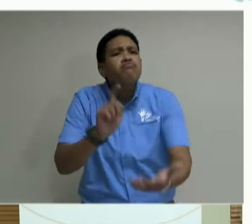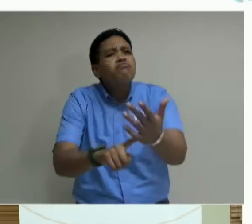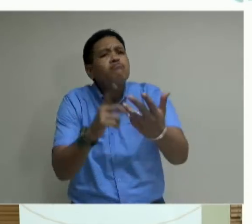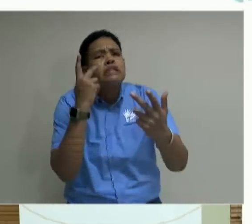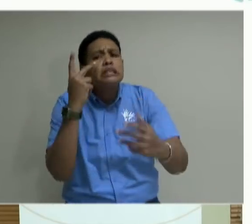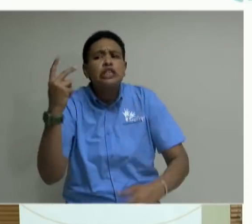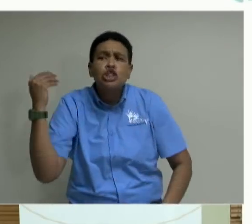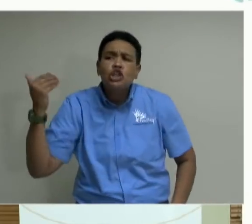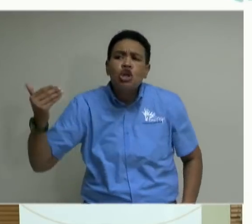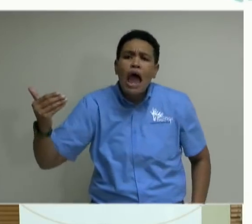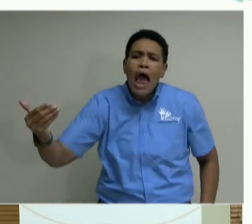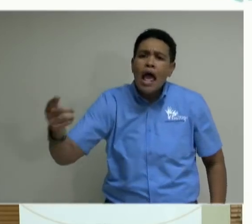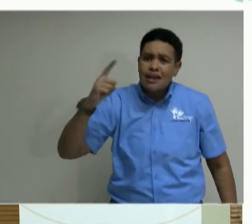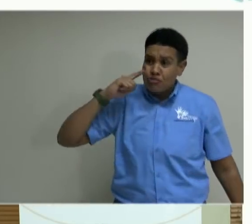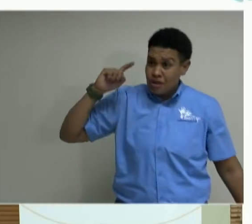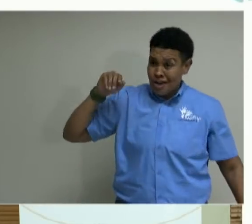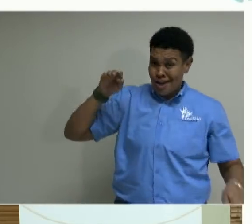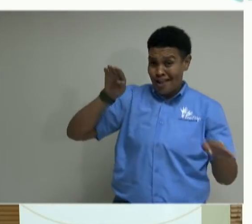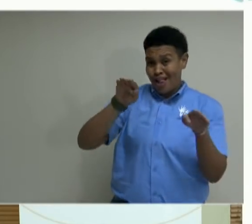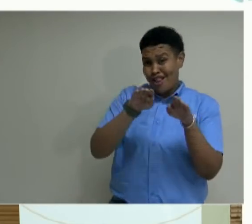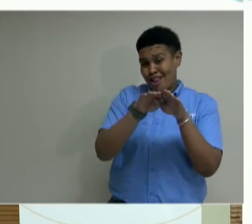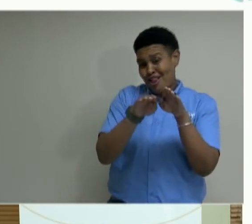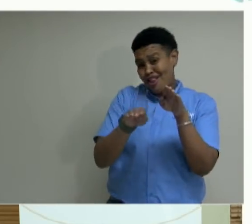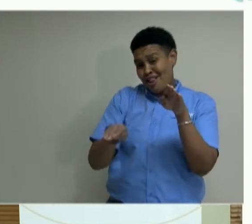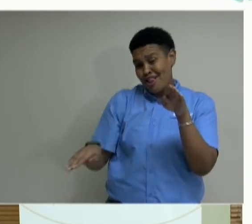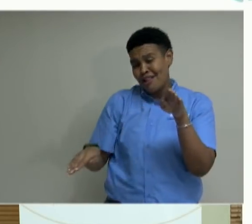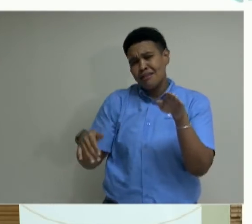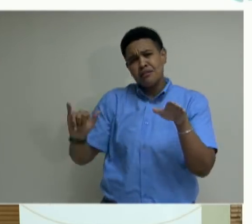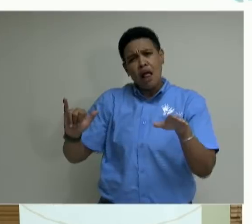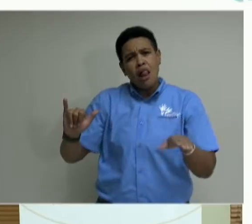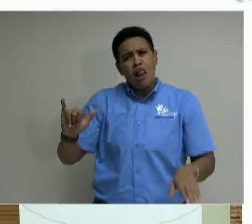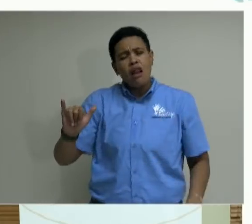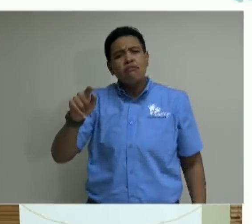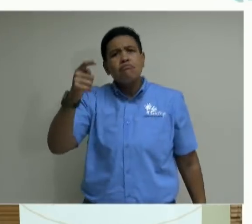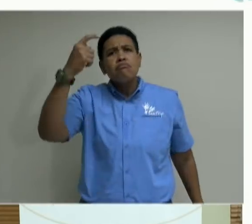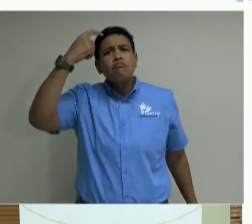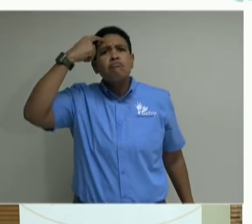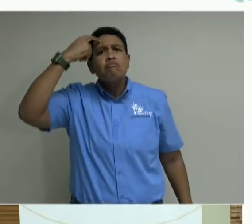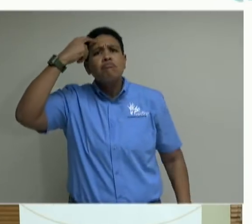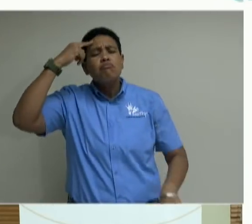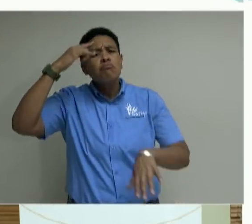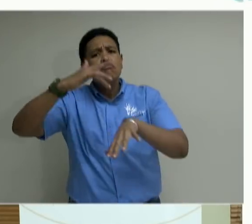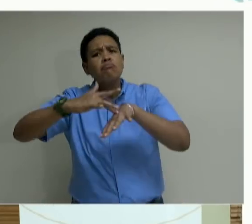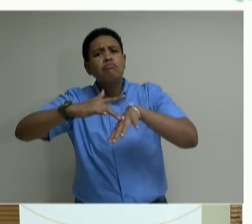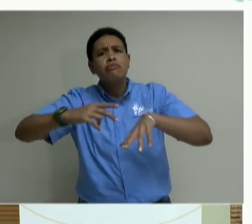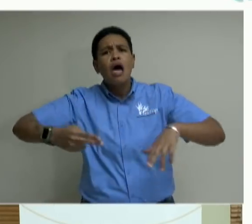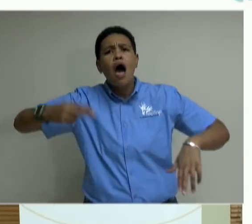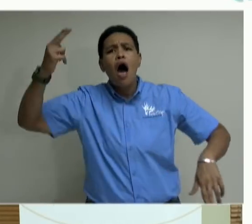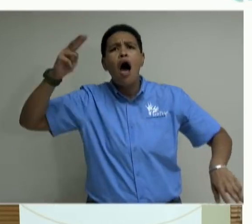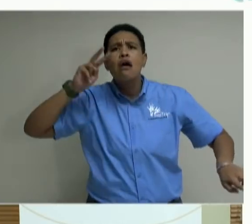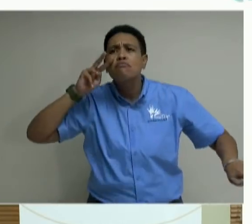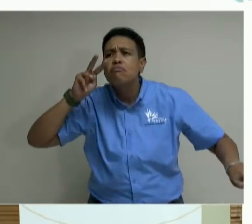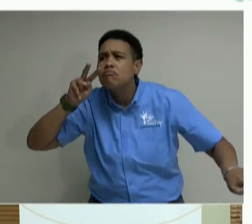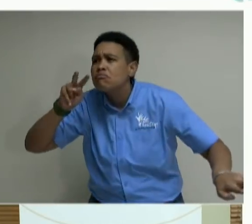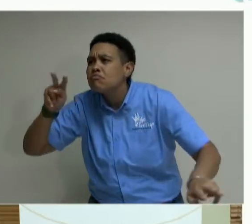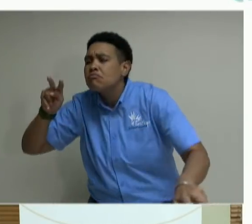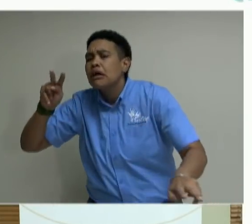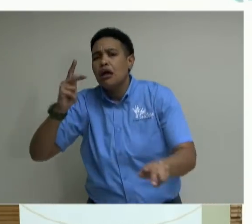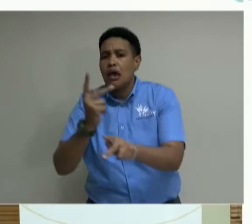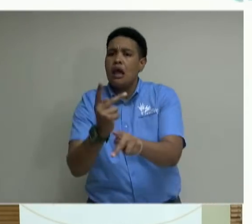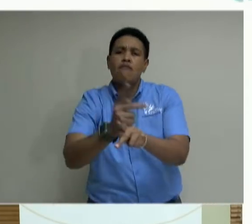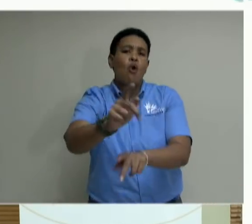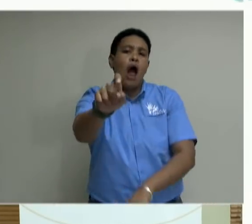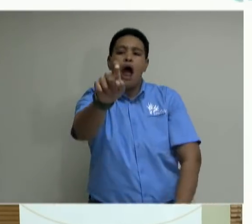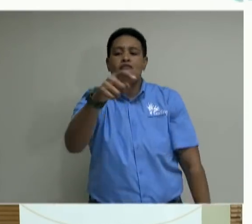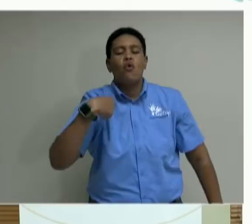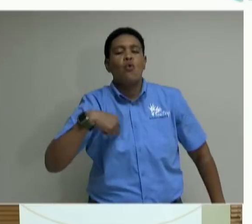a trend down at present, we still have to remain in a position of high alert and caution